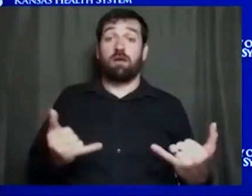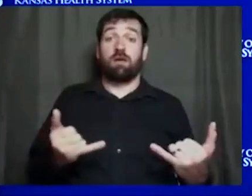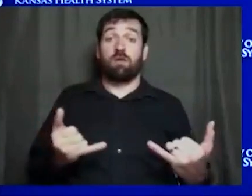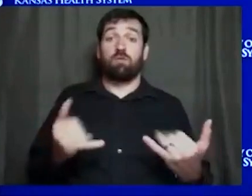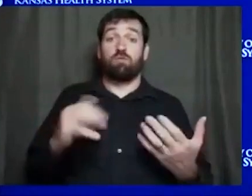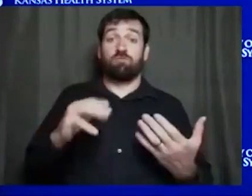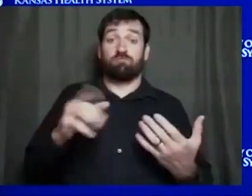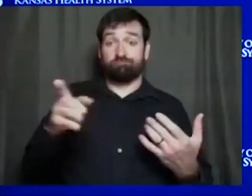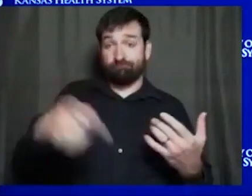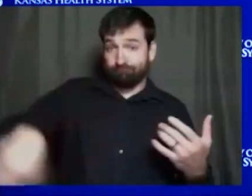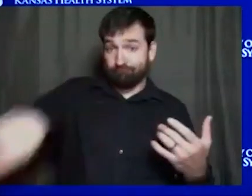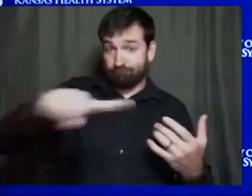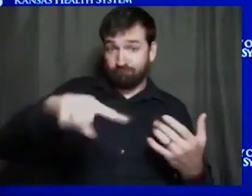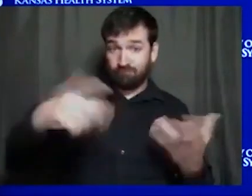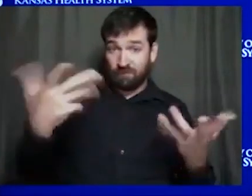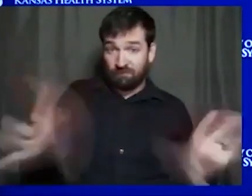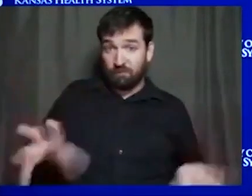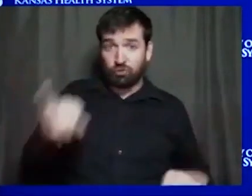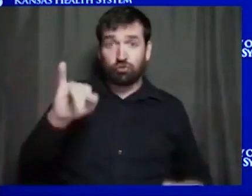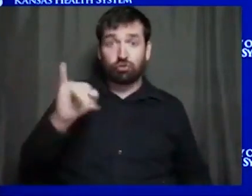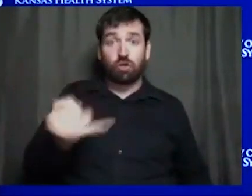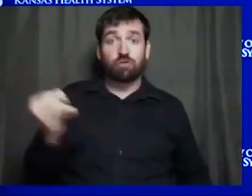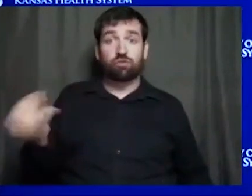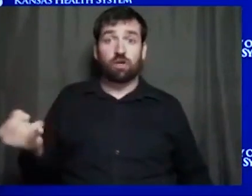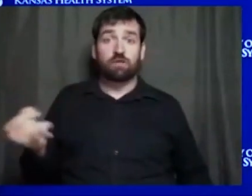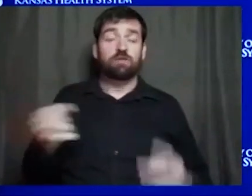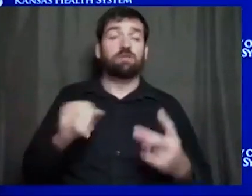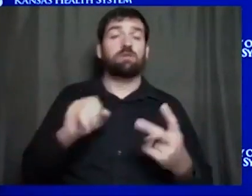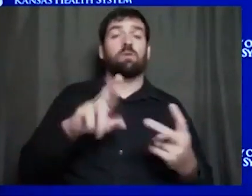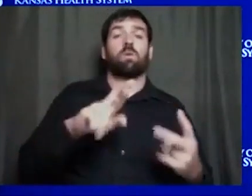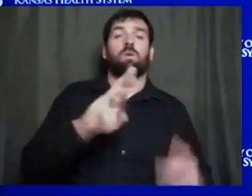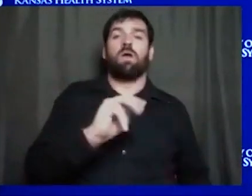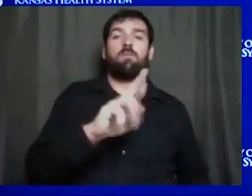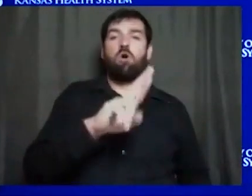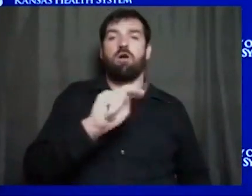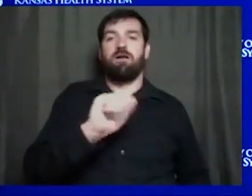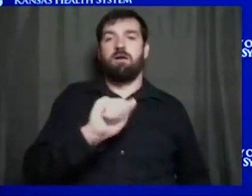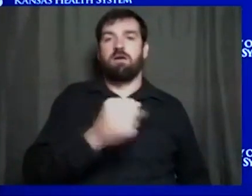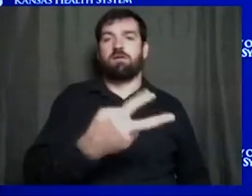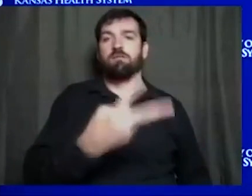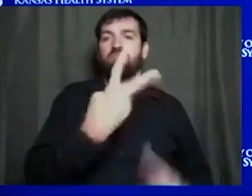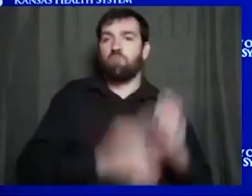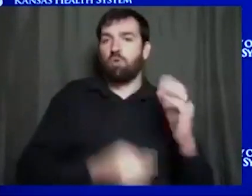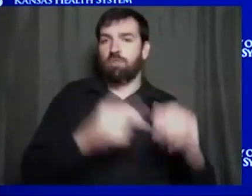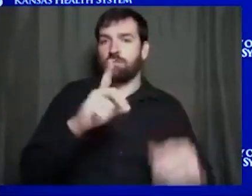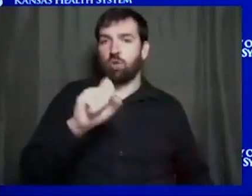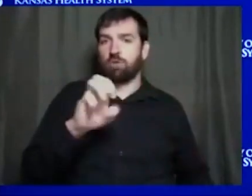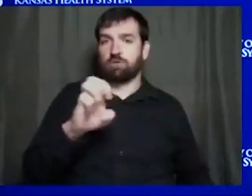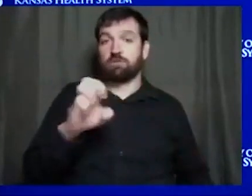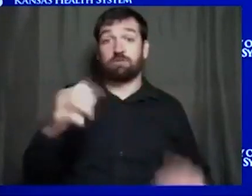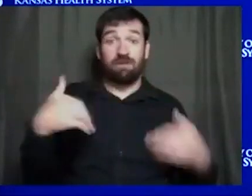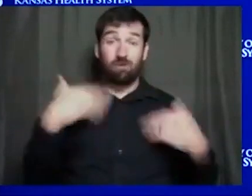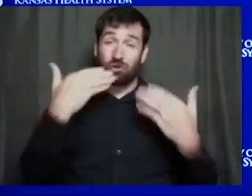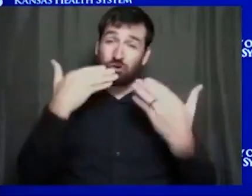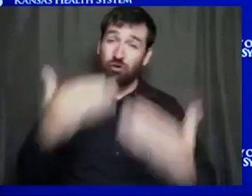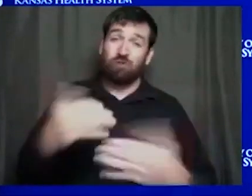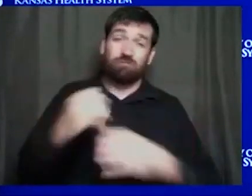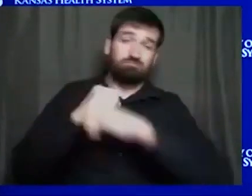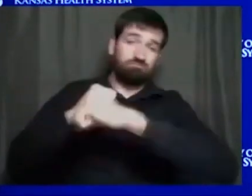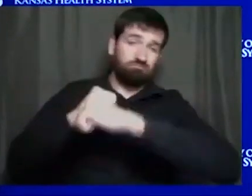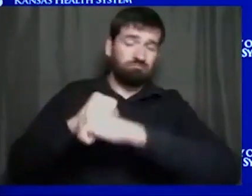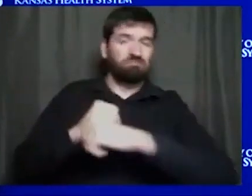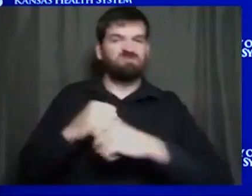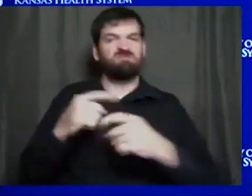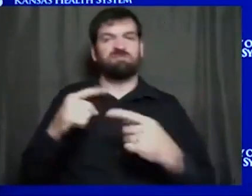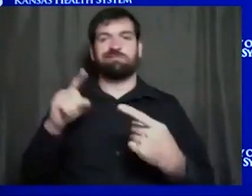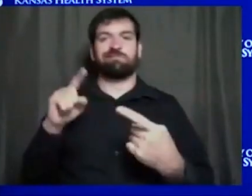gotten Johnson & Johnson or the 2 doses of mRNA vaccine, you still have very good protection against that whole spectrum of COVID-19.